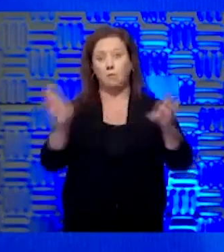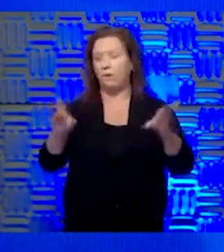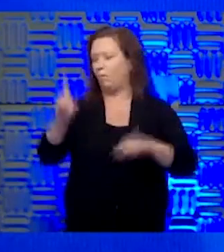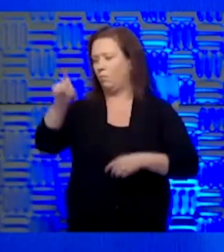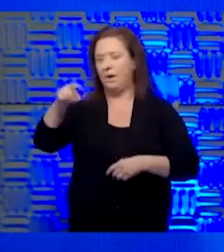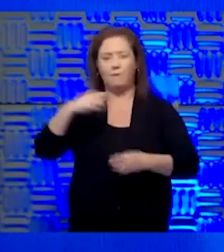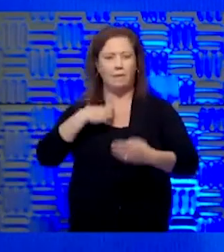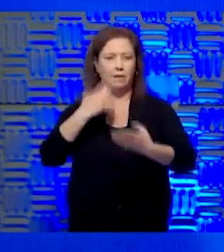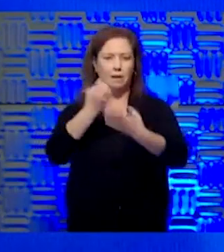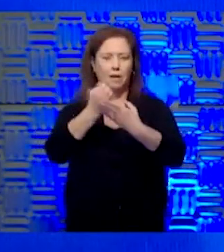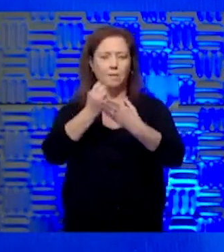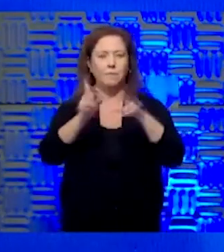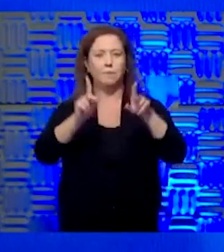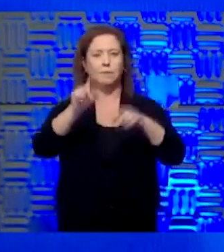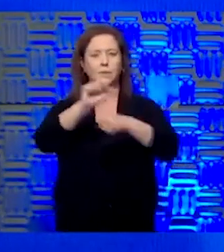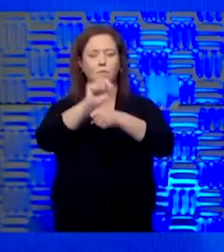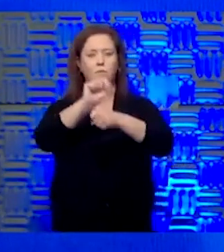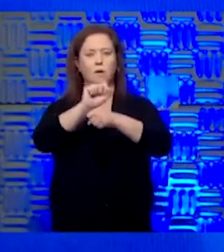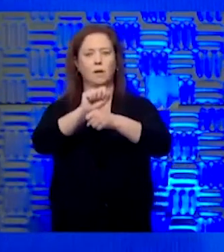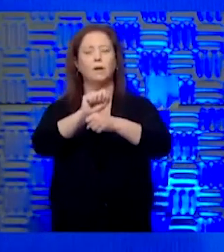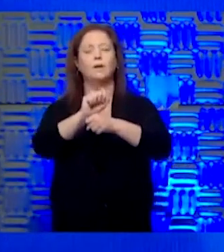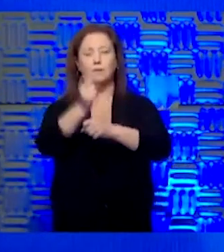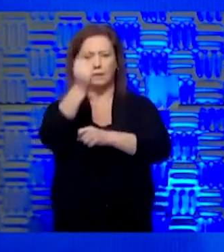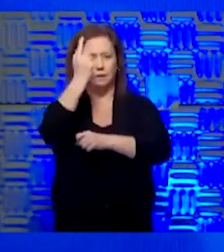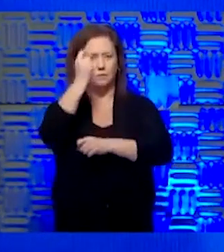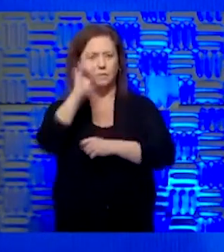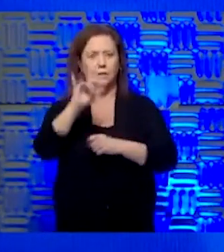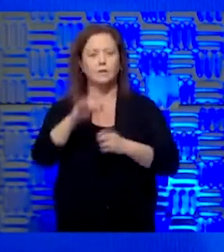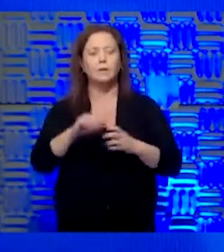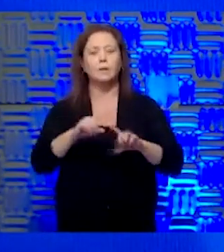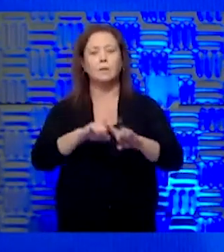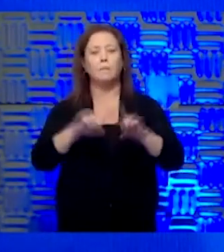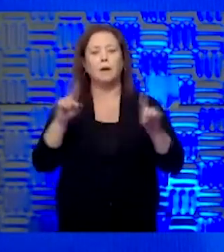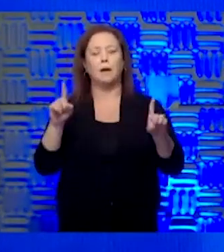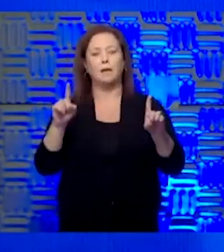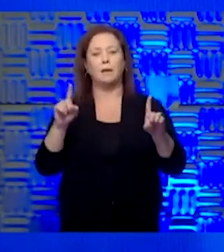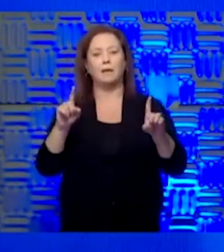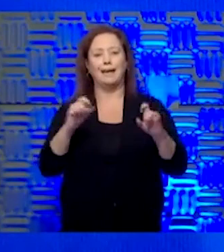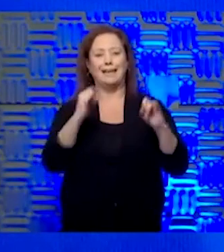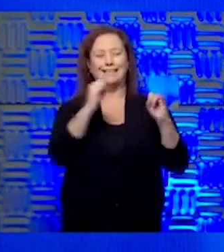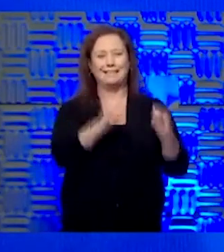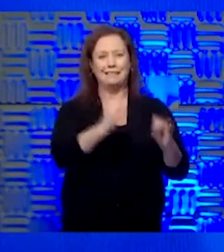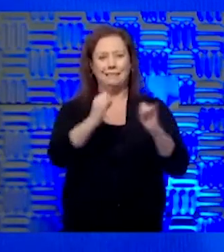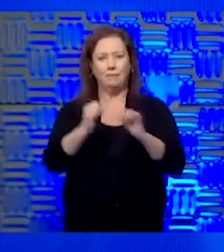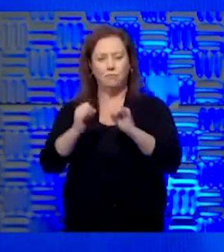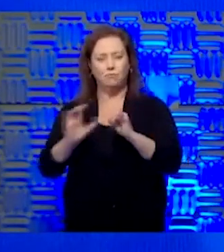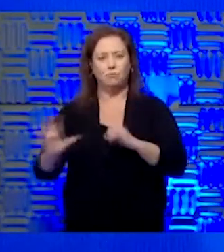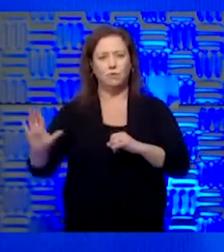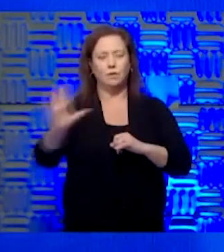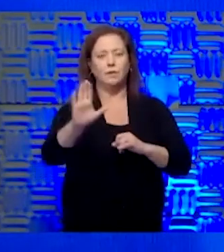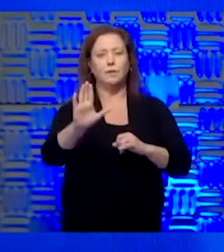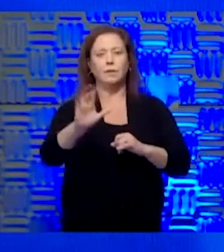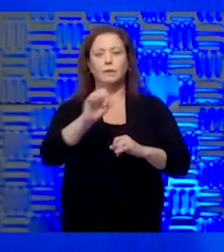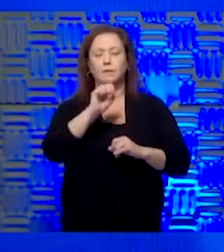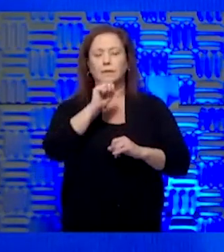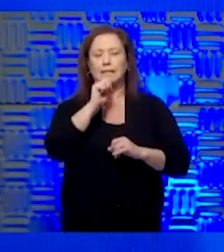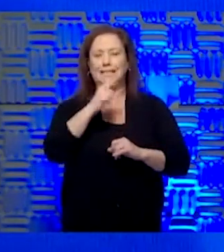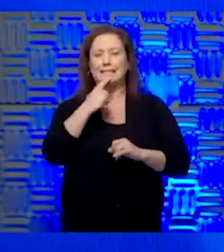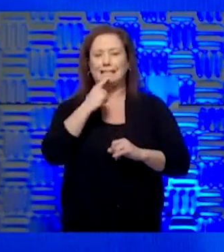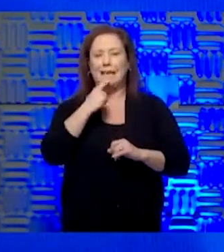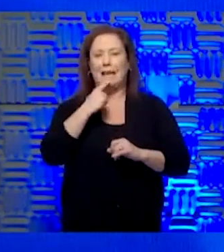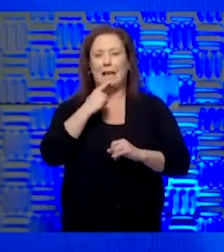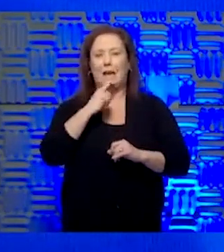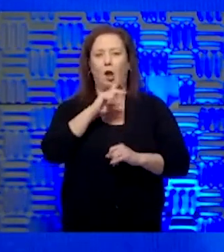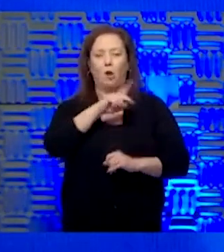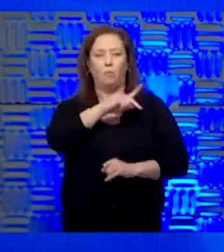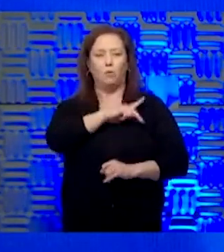have an economy. People have to have a job. I'm not complaining about that. But as individuals, it doesn't say that our personal responsibility just